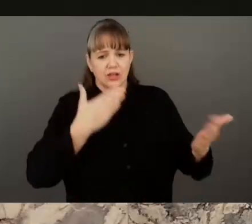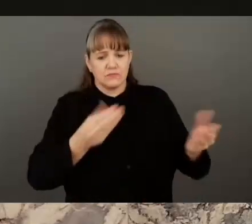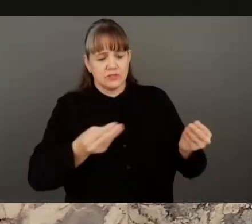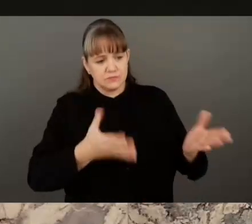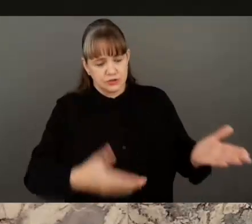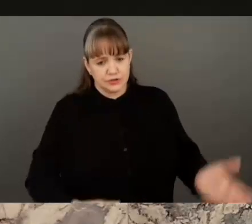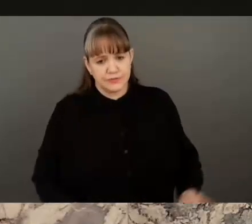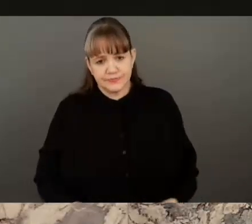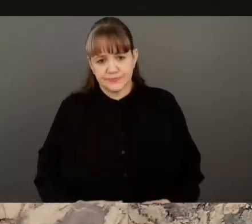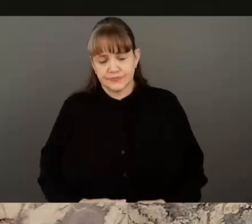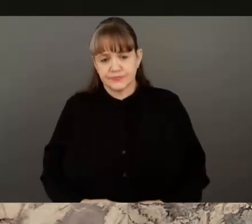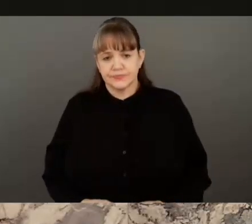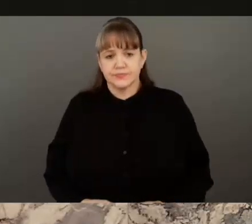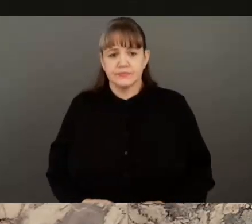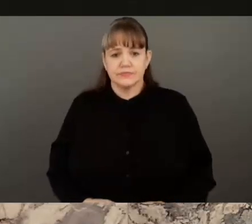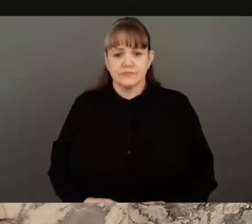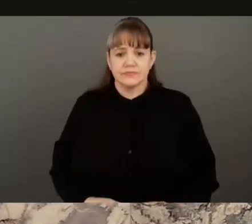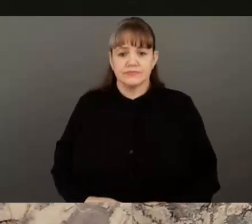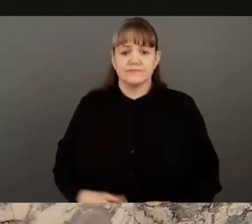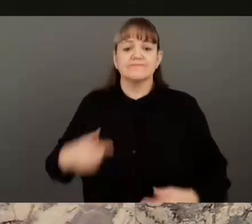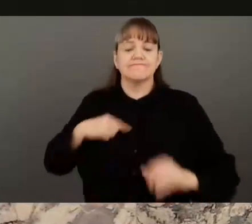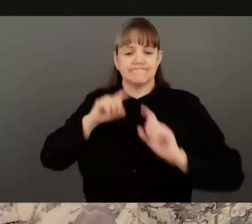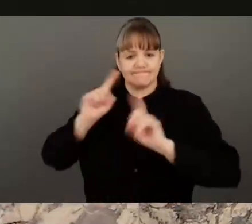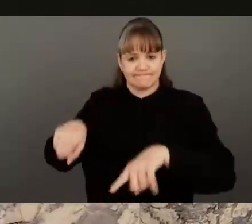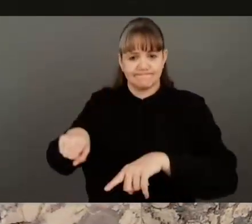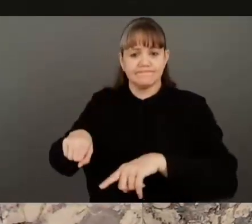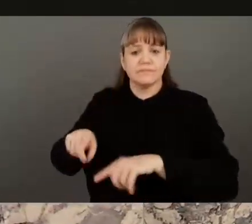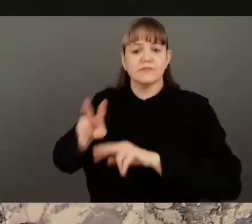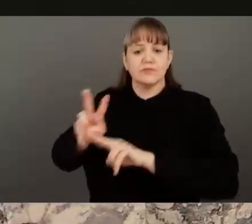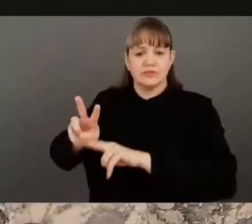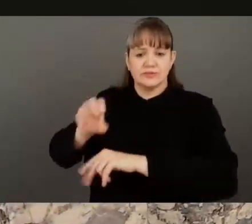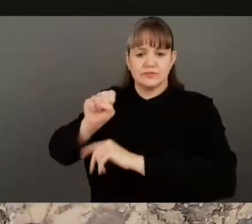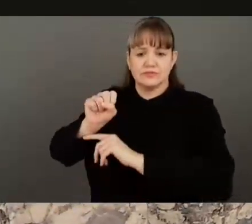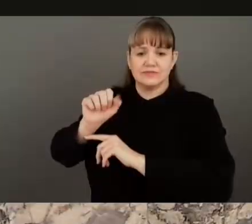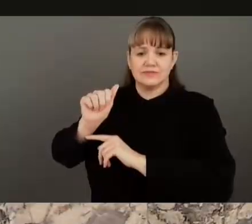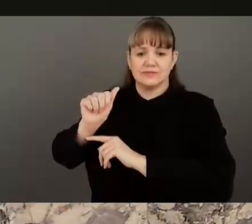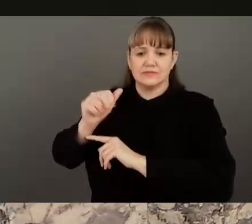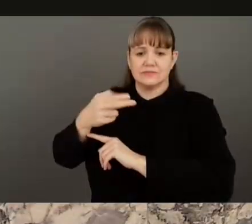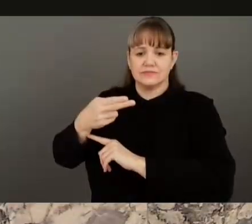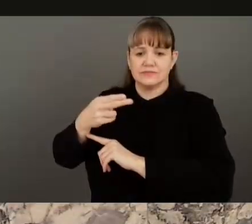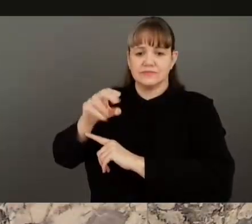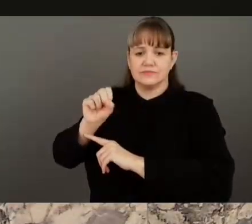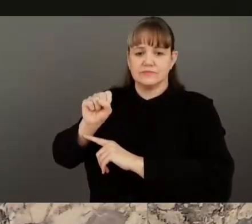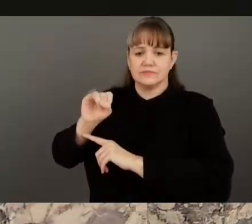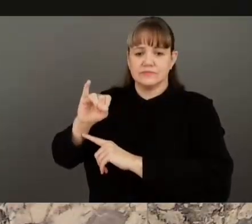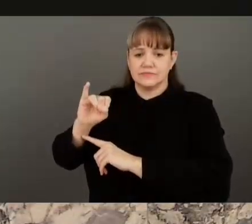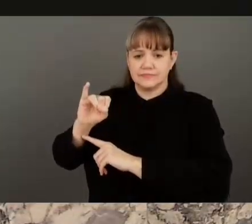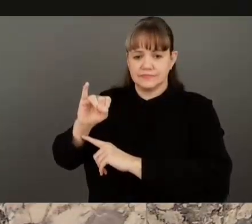funeral. I am sick and tired of going to this kind of funerals.